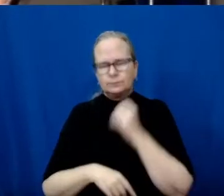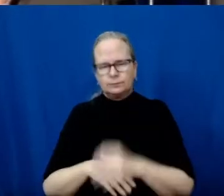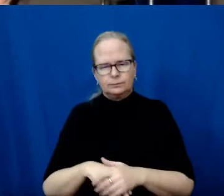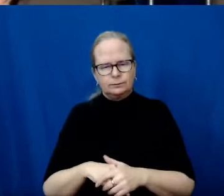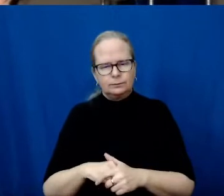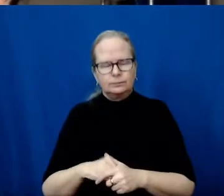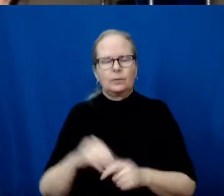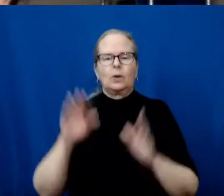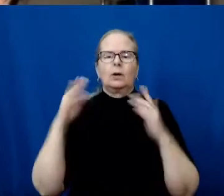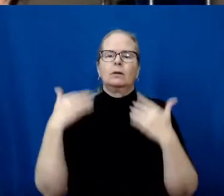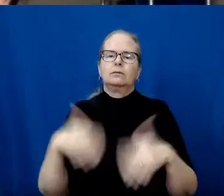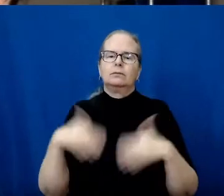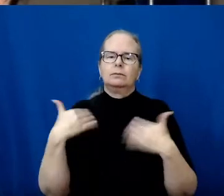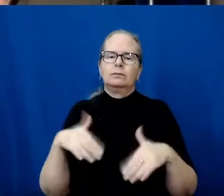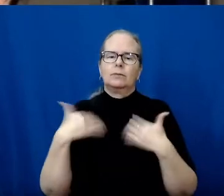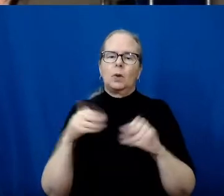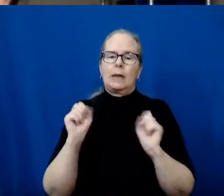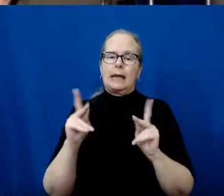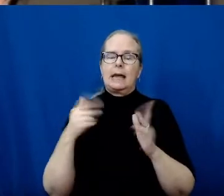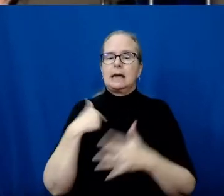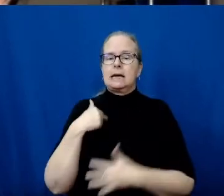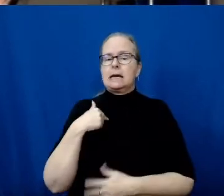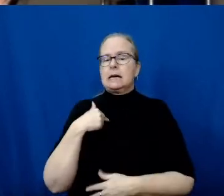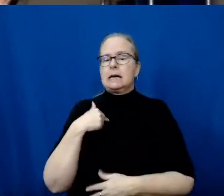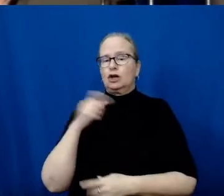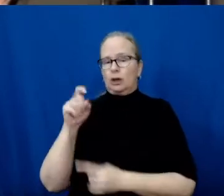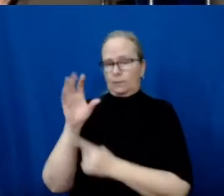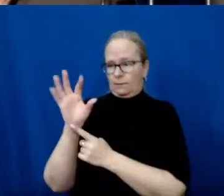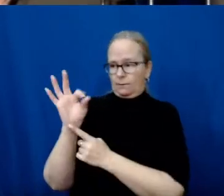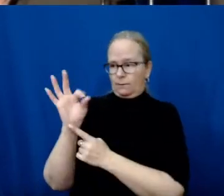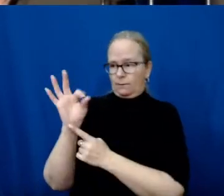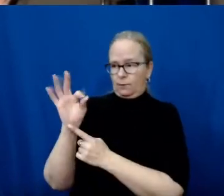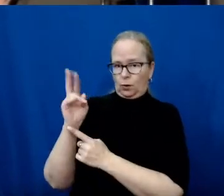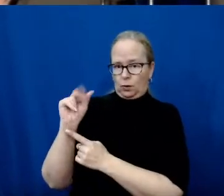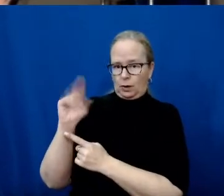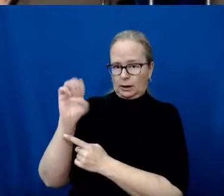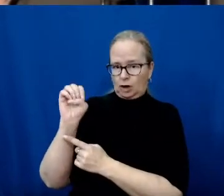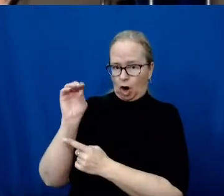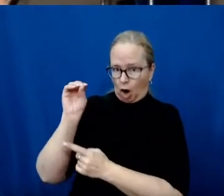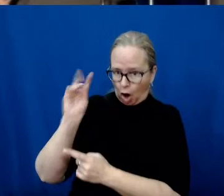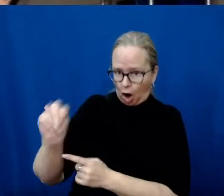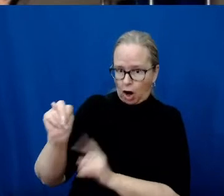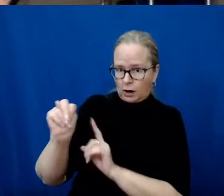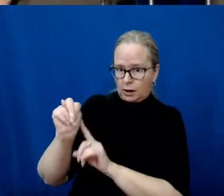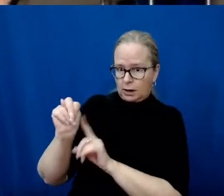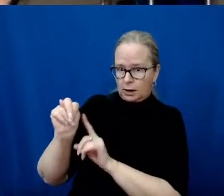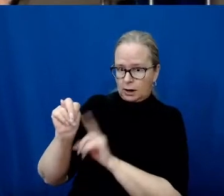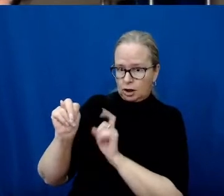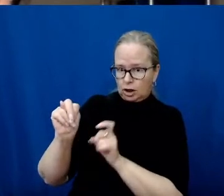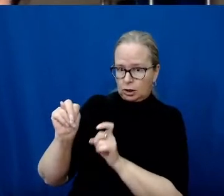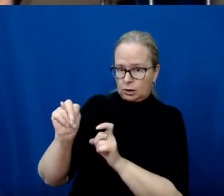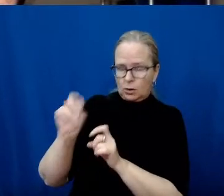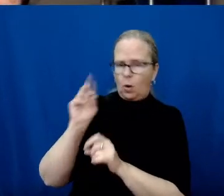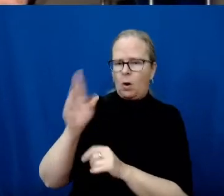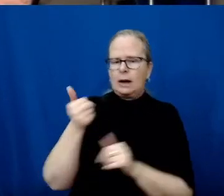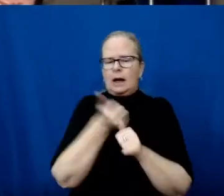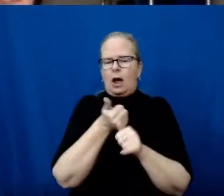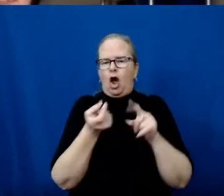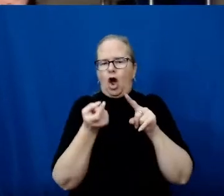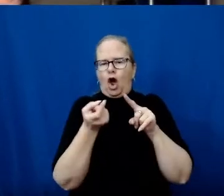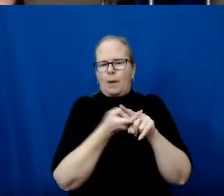furnace fan running on as opposed to auto. On, auto, or off? On.